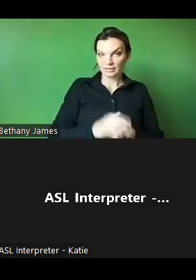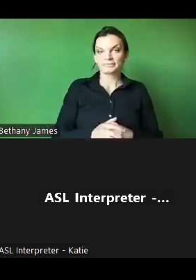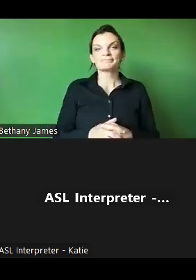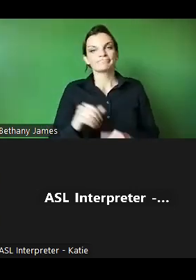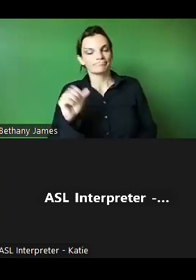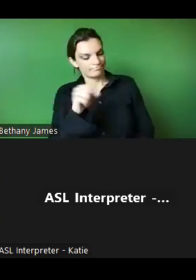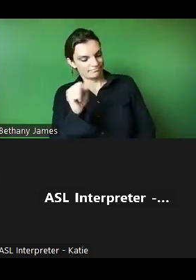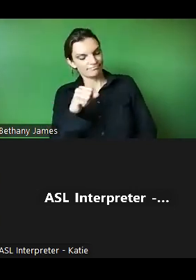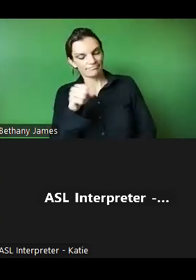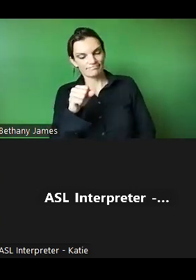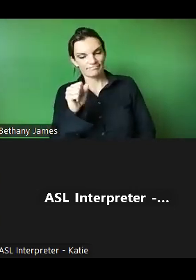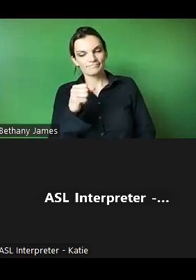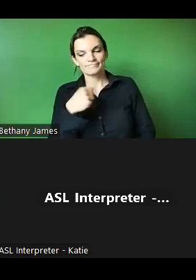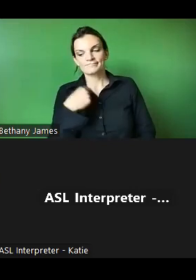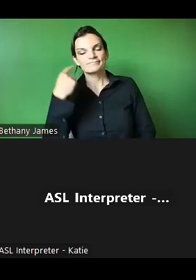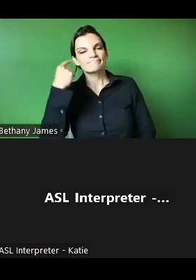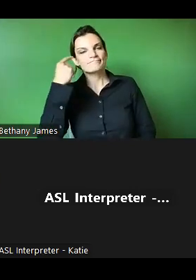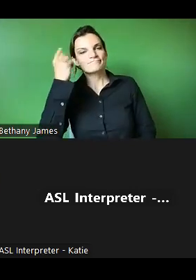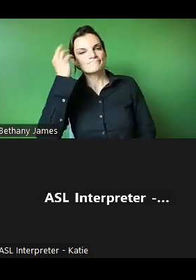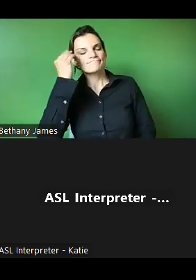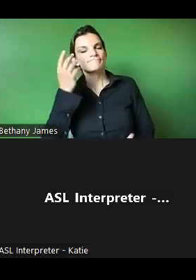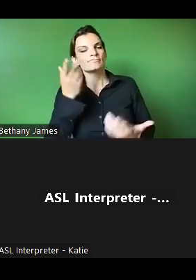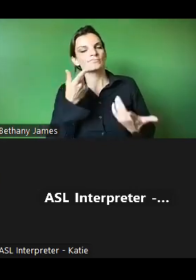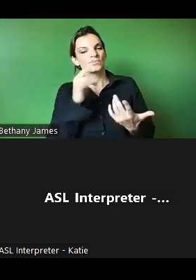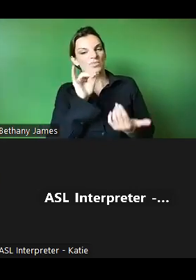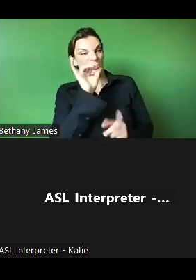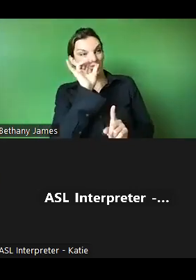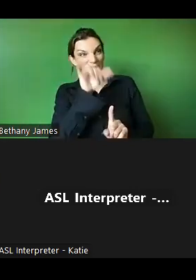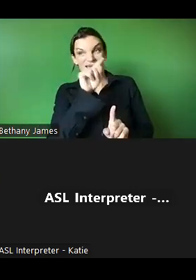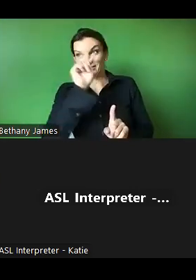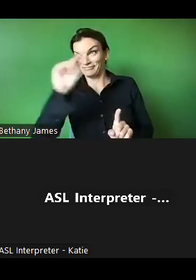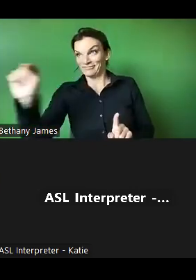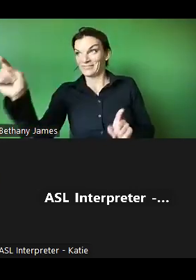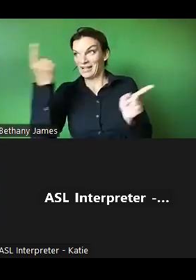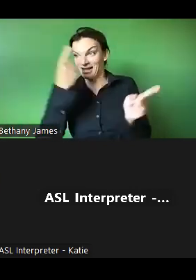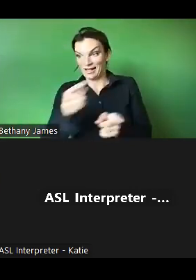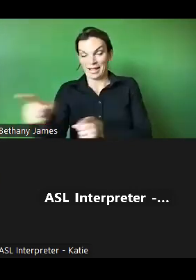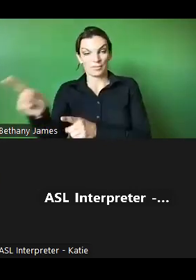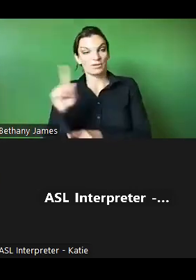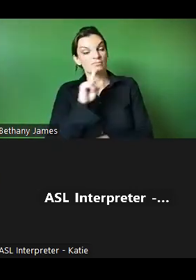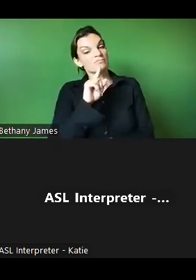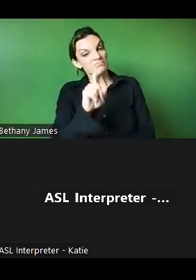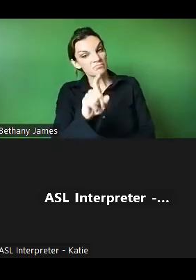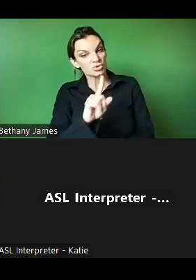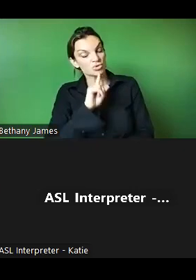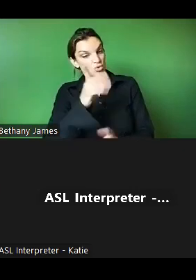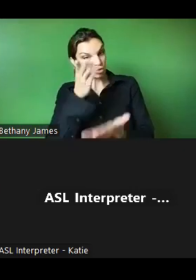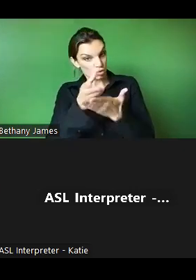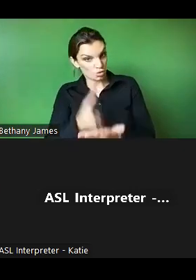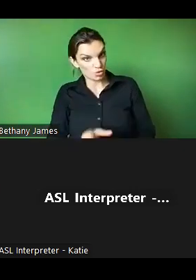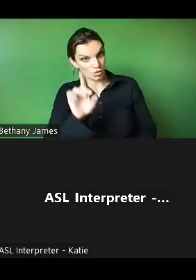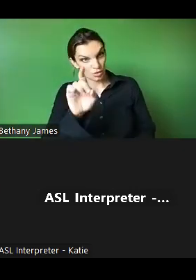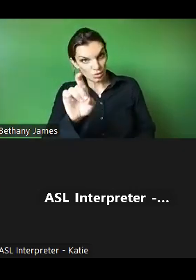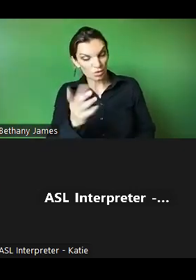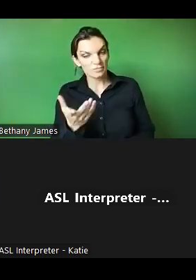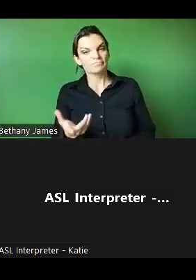I think continually, whether or not those things are literally and factually true 100% of the